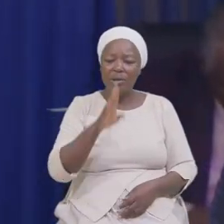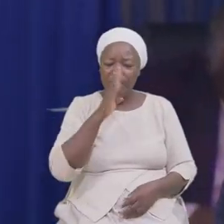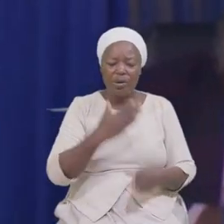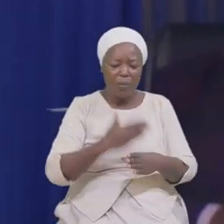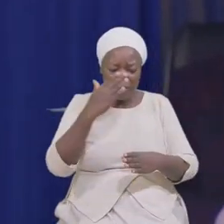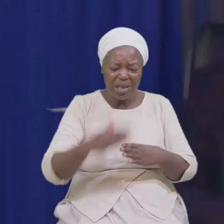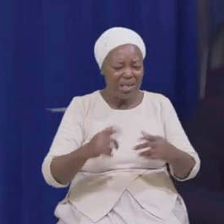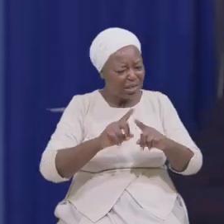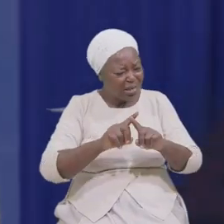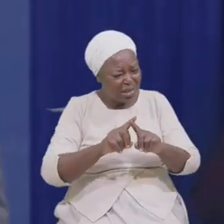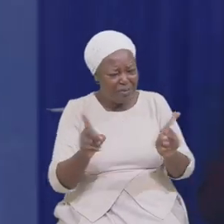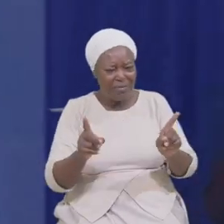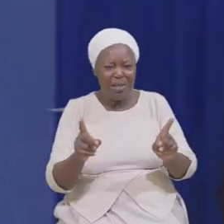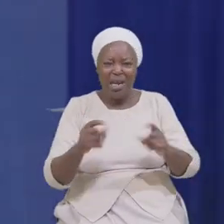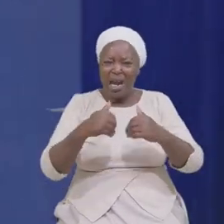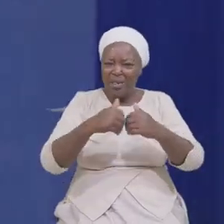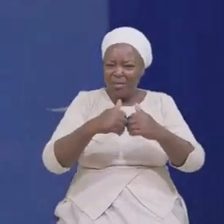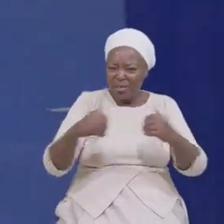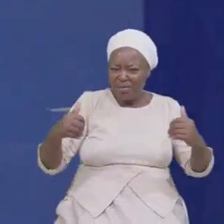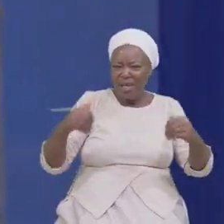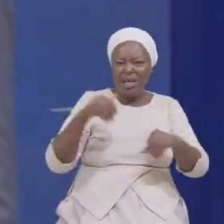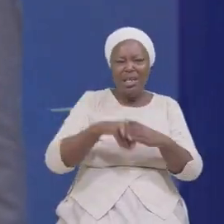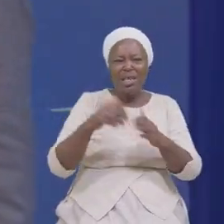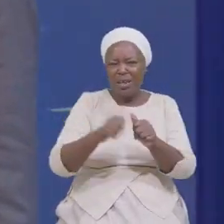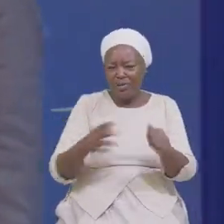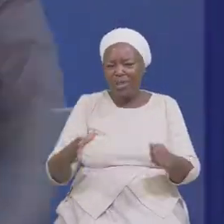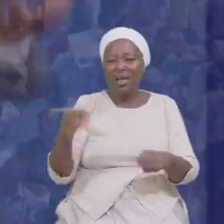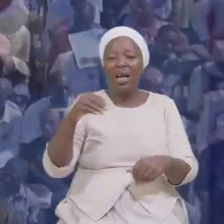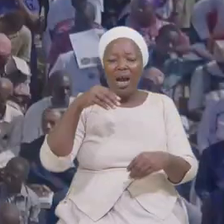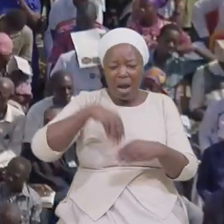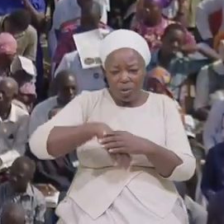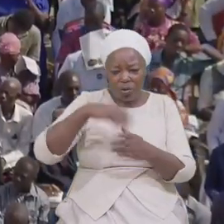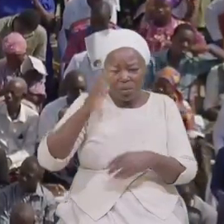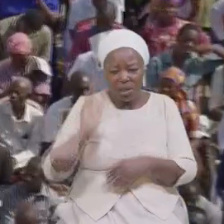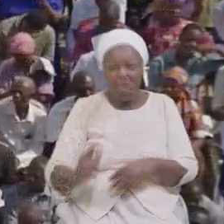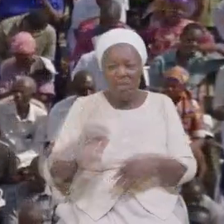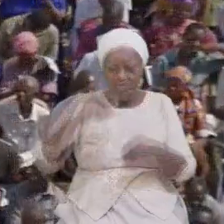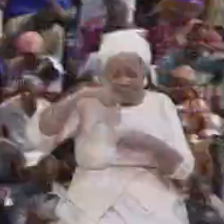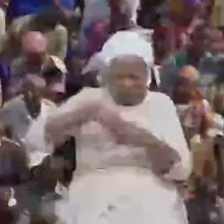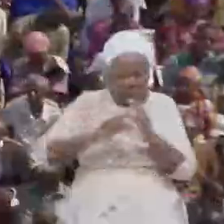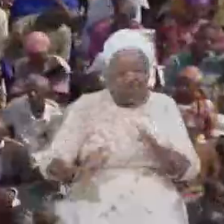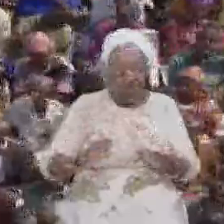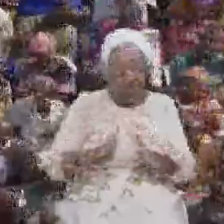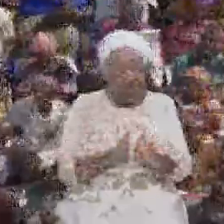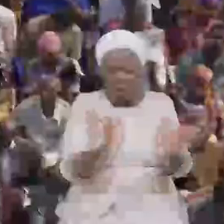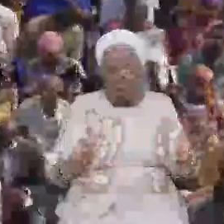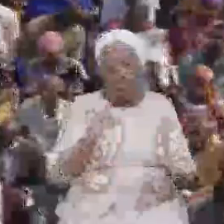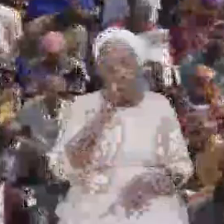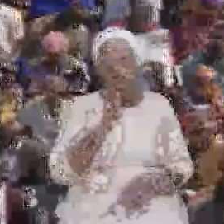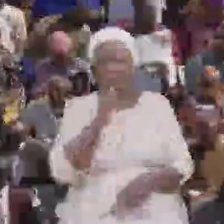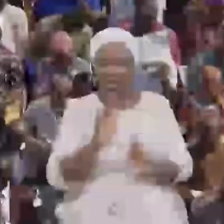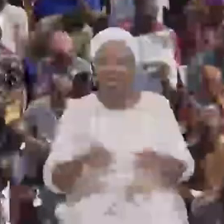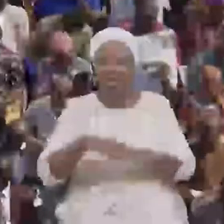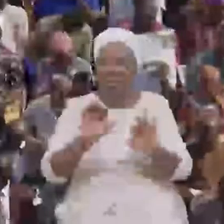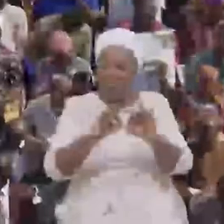in everything, outwardly, inwardly, publicly, privately, in his family,